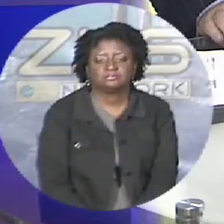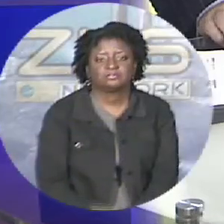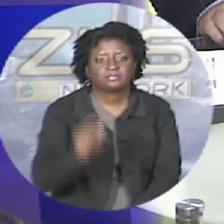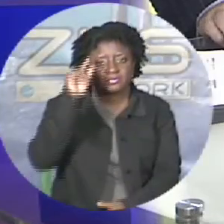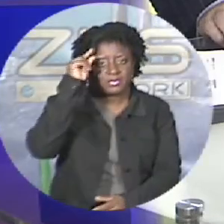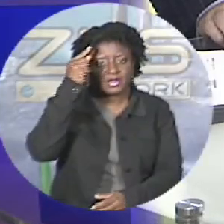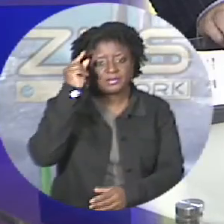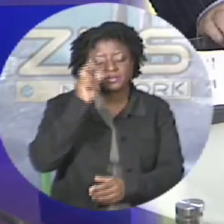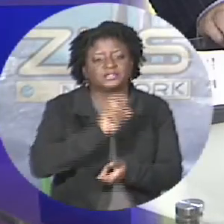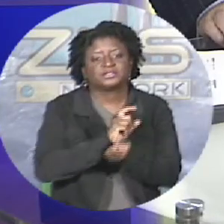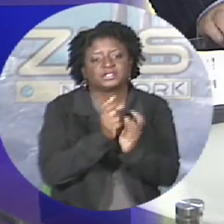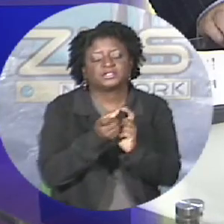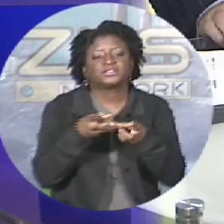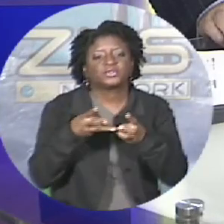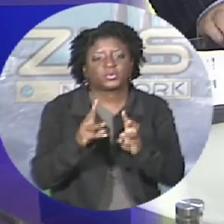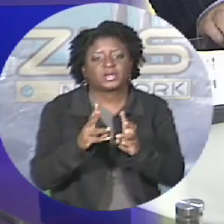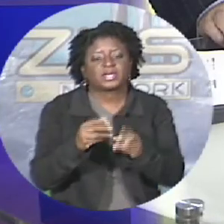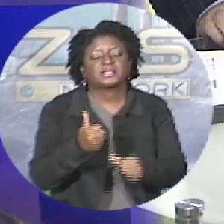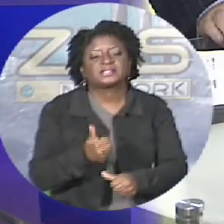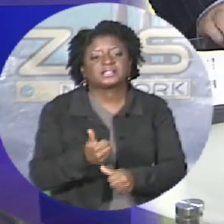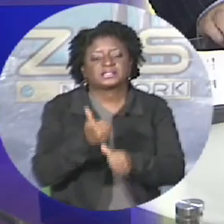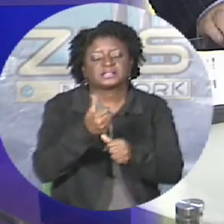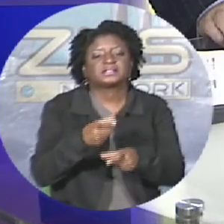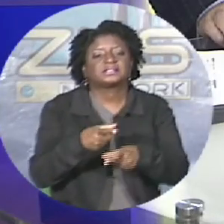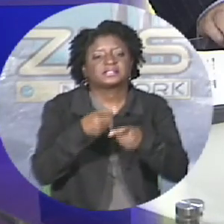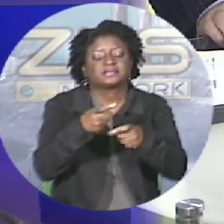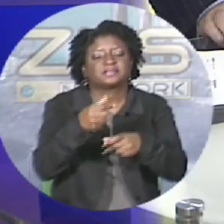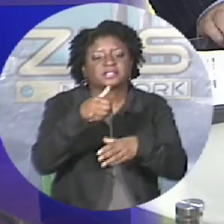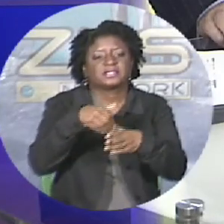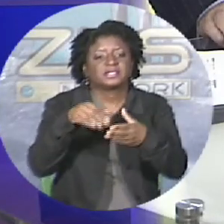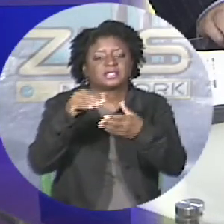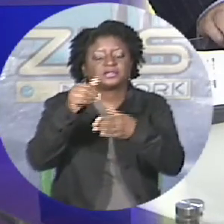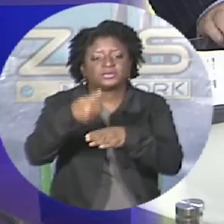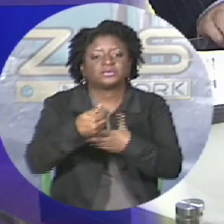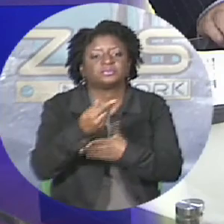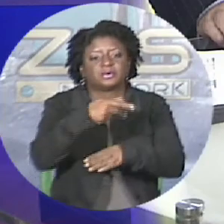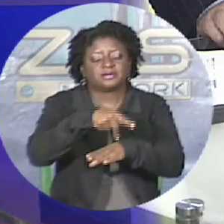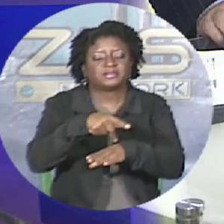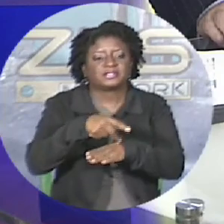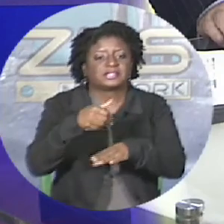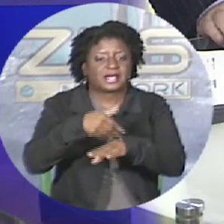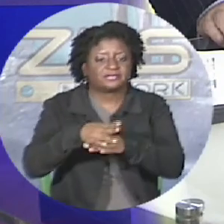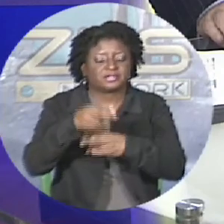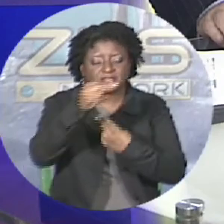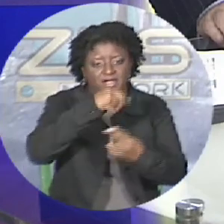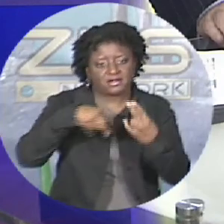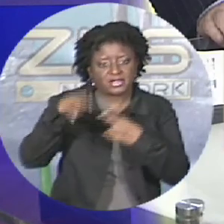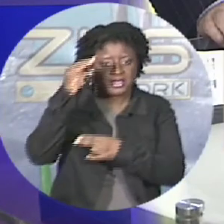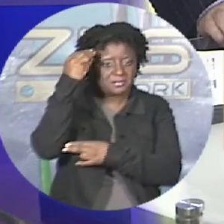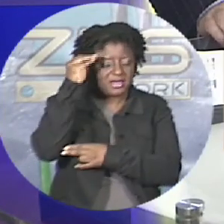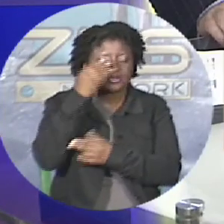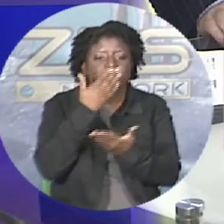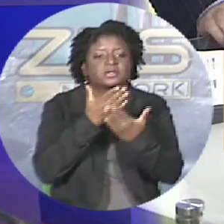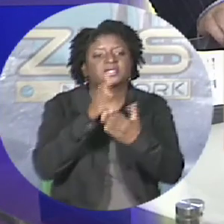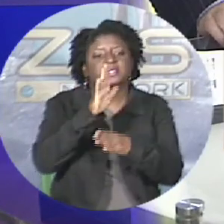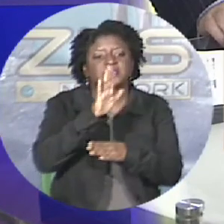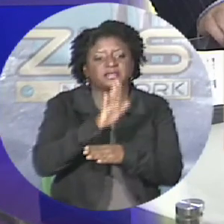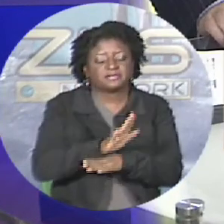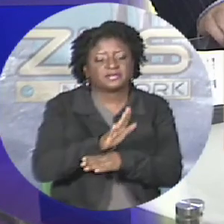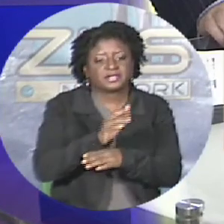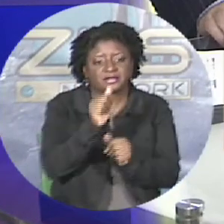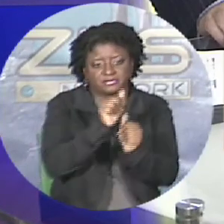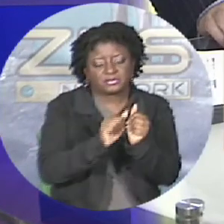The government is shifting the way assistance is distributed in the capital in the aftermath of Hurricane Matthew. Good evening, everyone. I'm Chris Saunders. And I'm